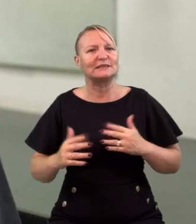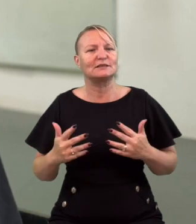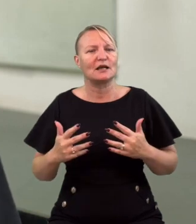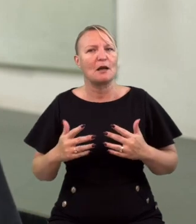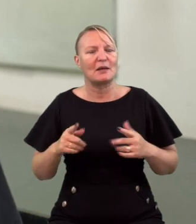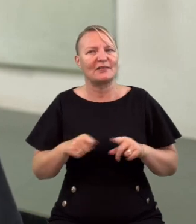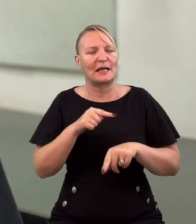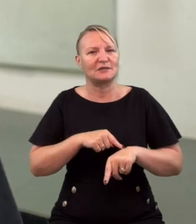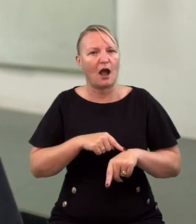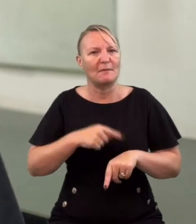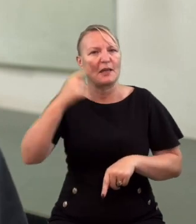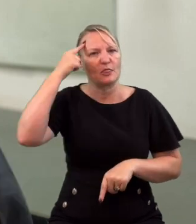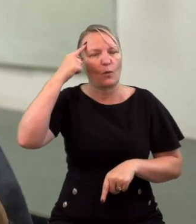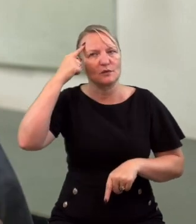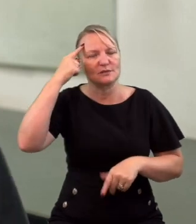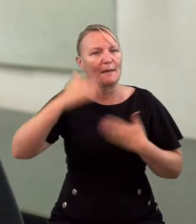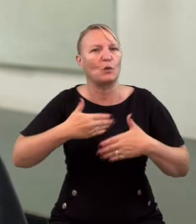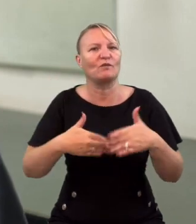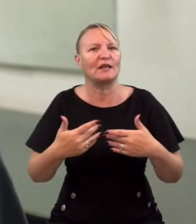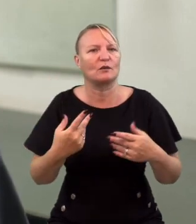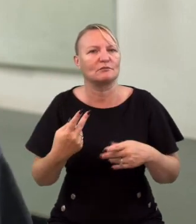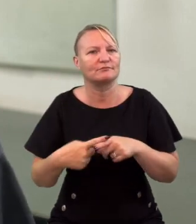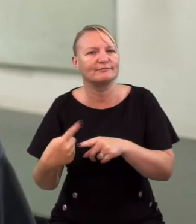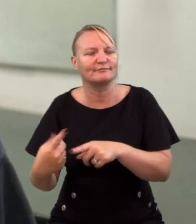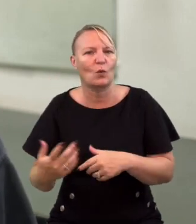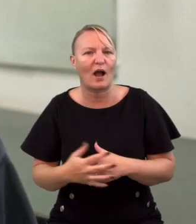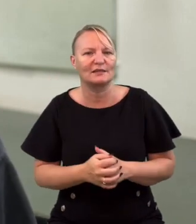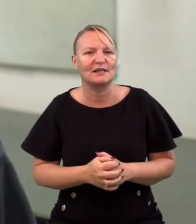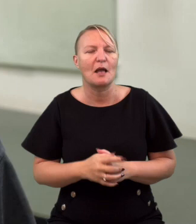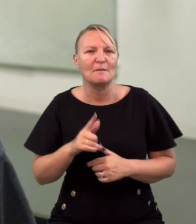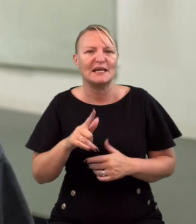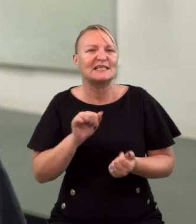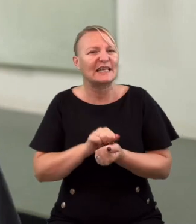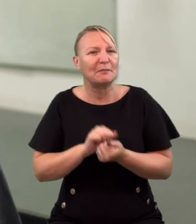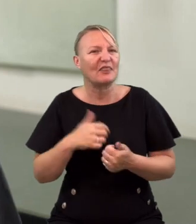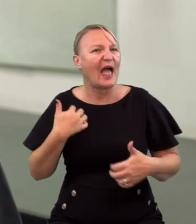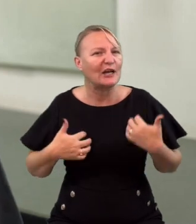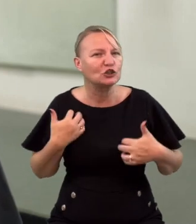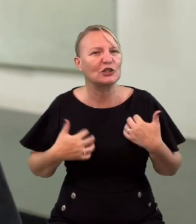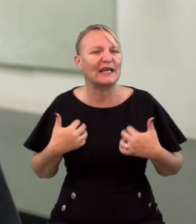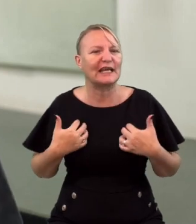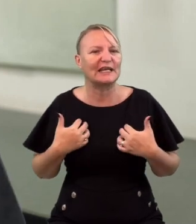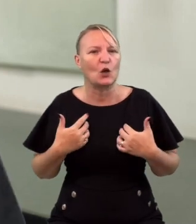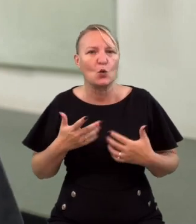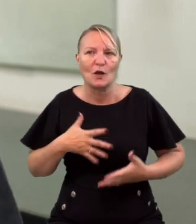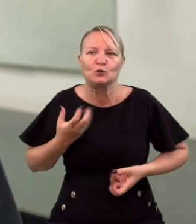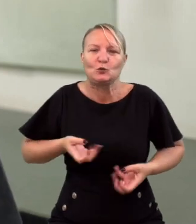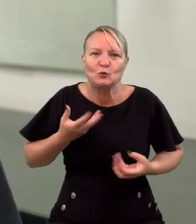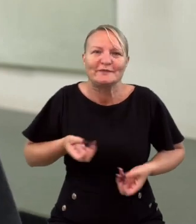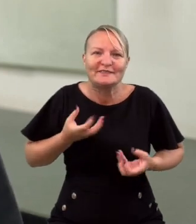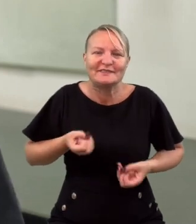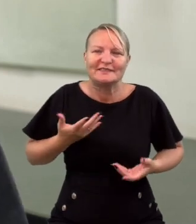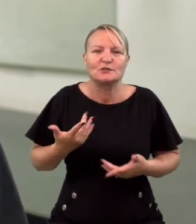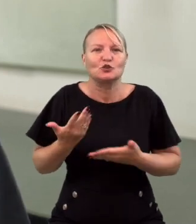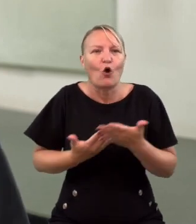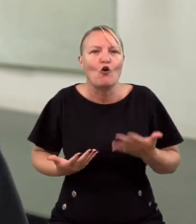like moving a lot, but in thought. I feel like, and I feel like just keeping the energy of someone who's